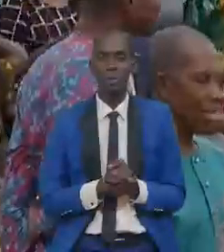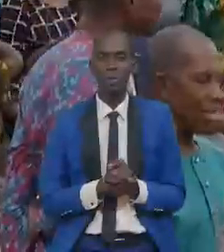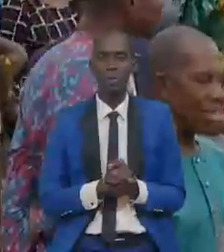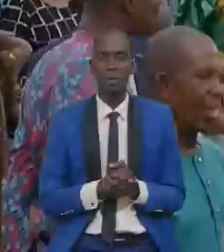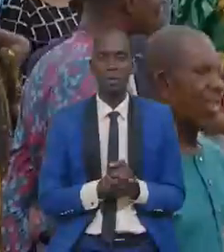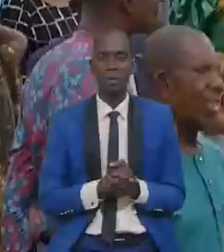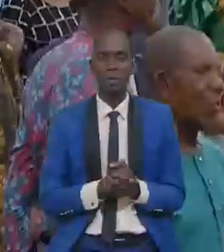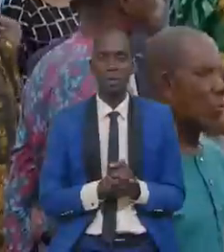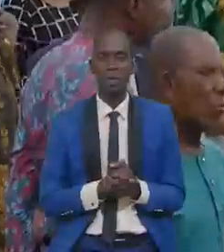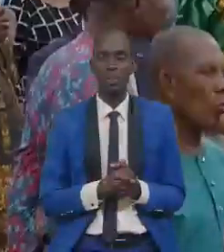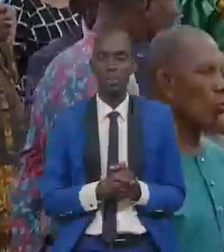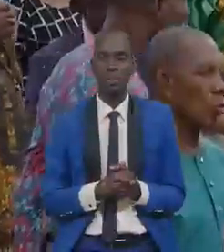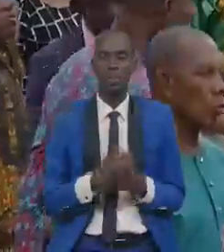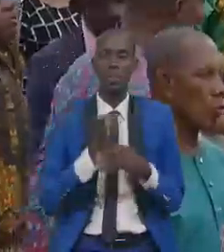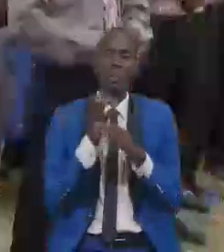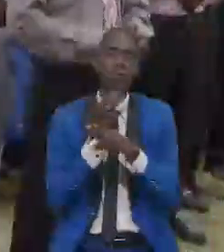Free to live,